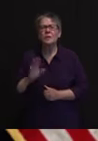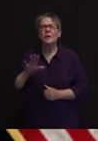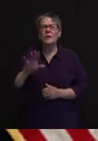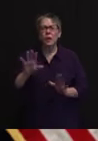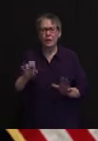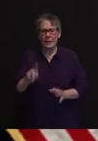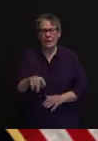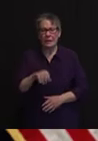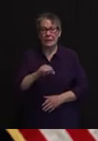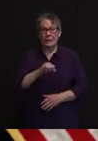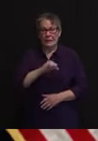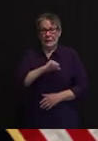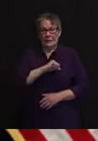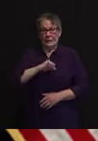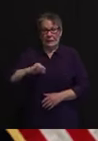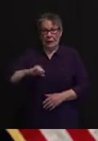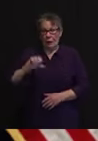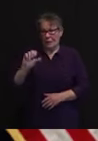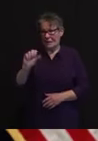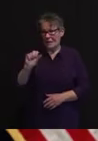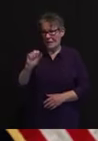Okay. The